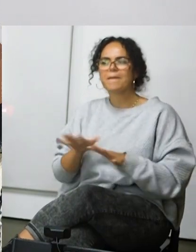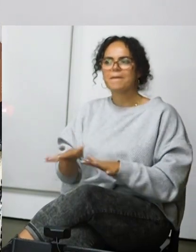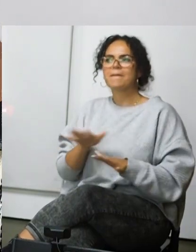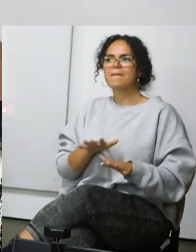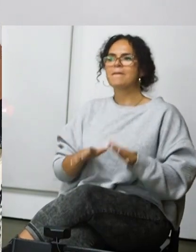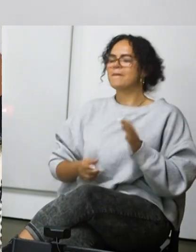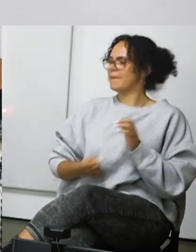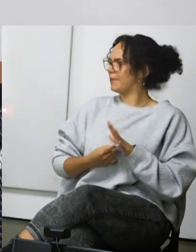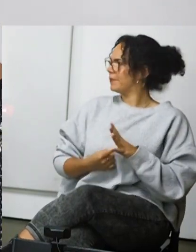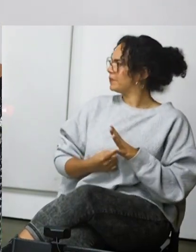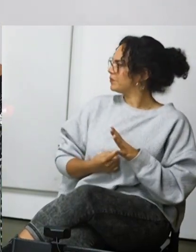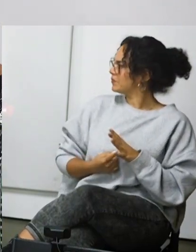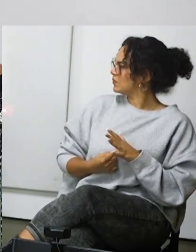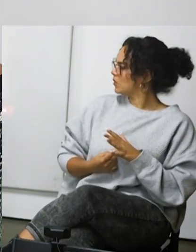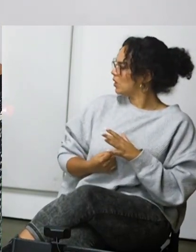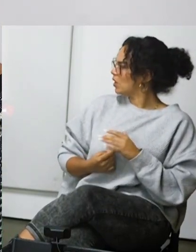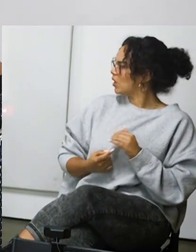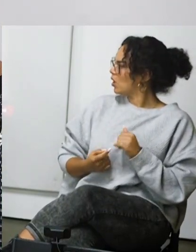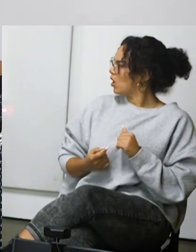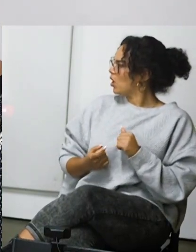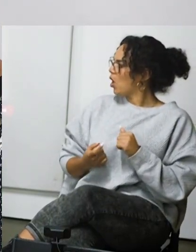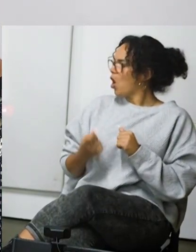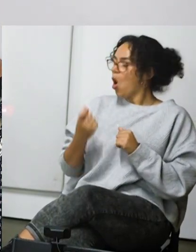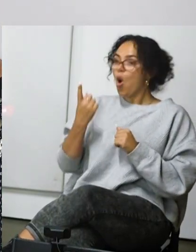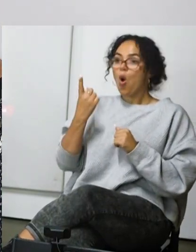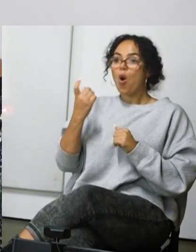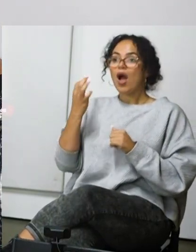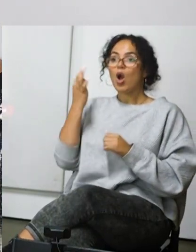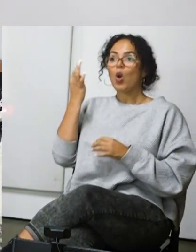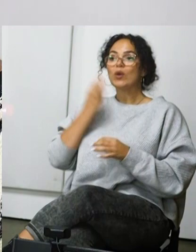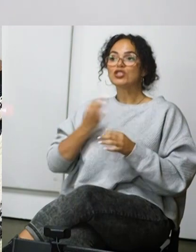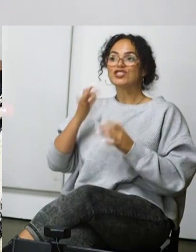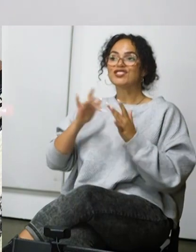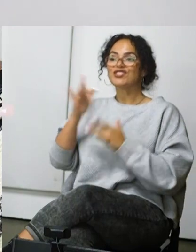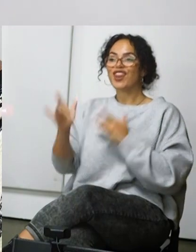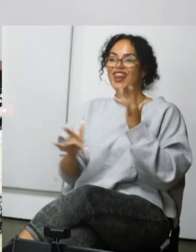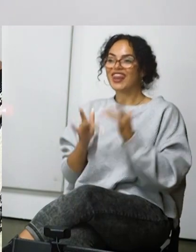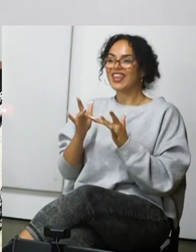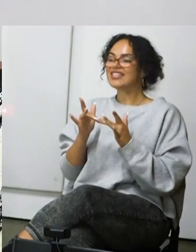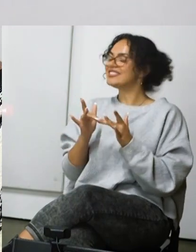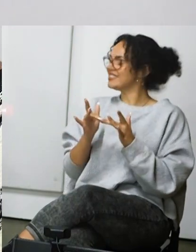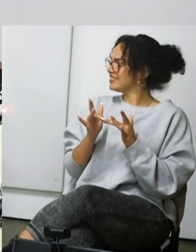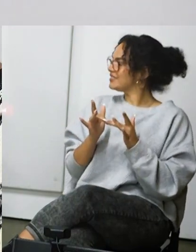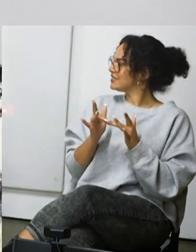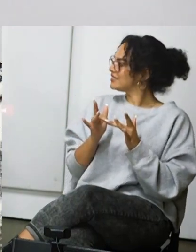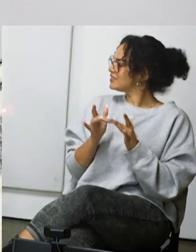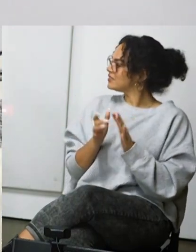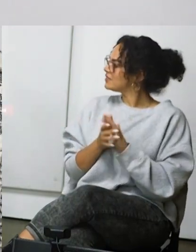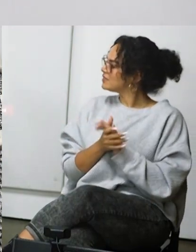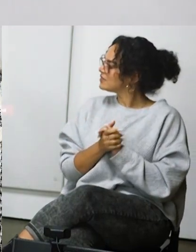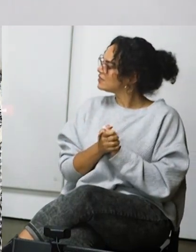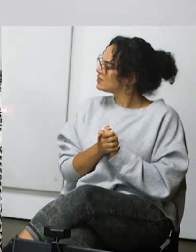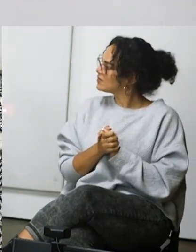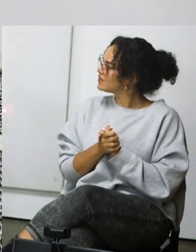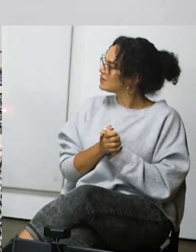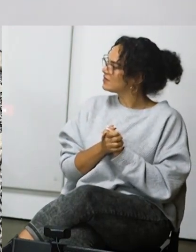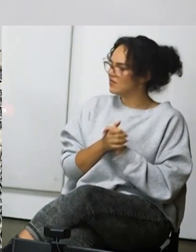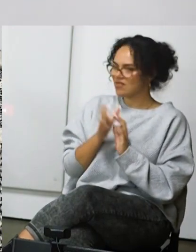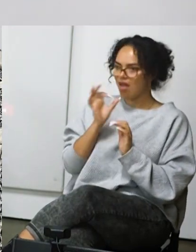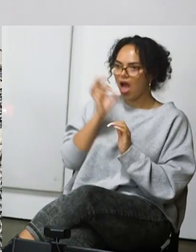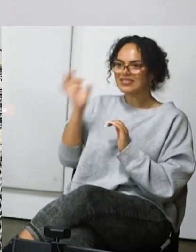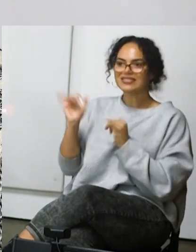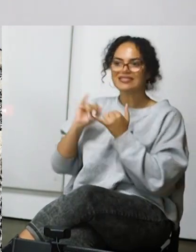there. We had one question online, which maybe I'll bring to you, Zipporah, if that's